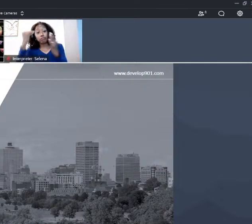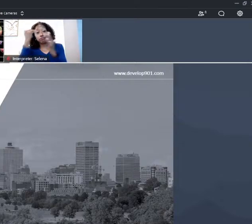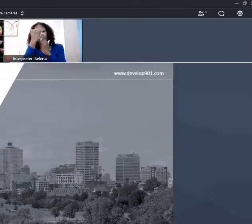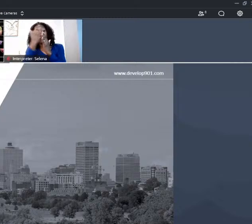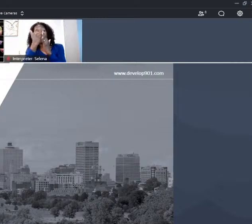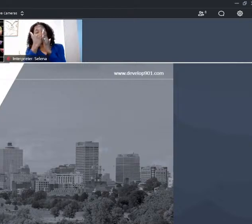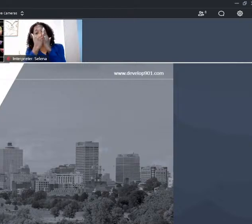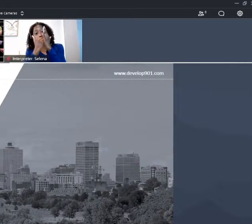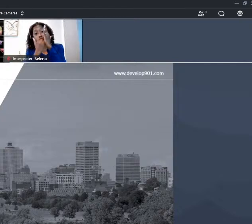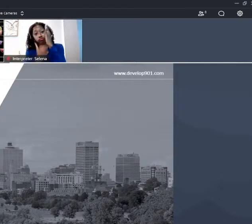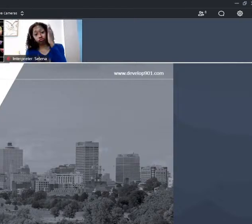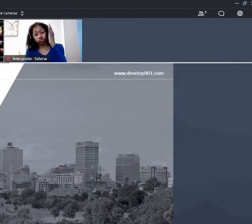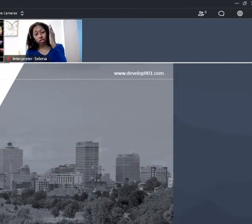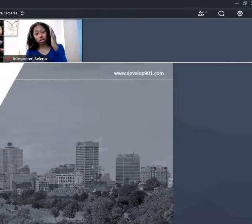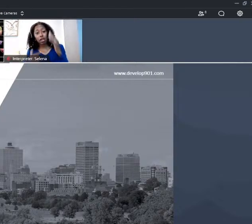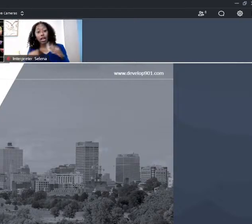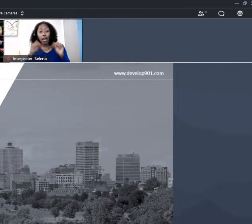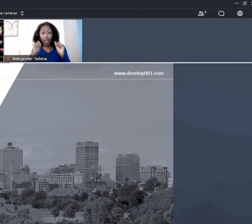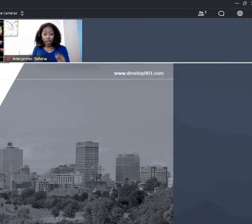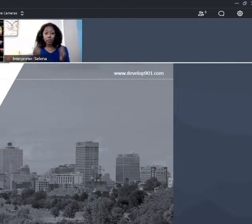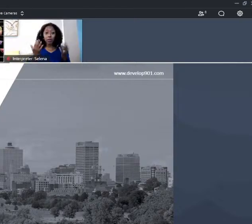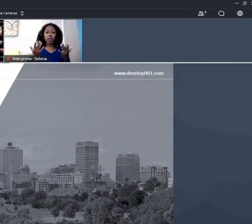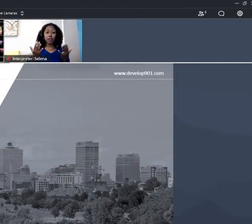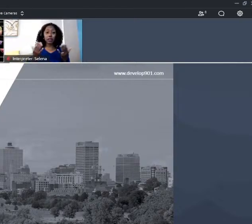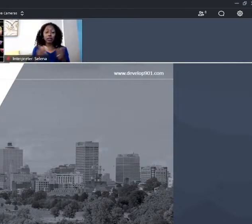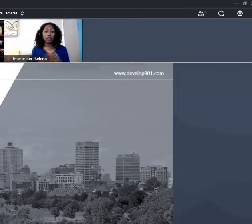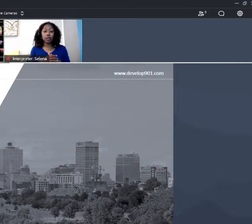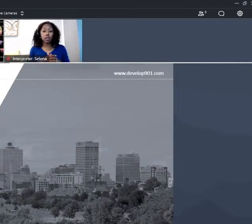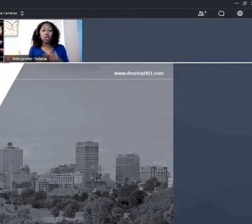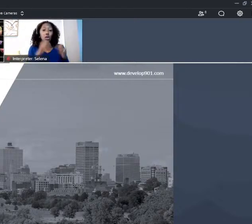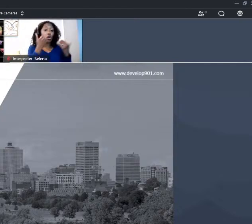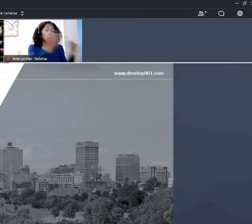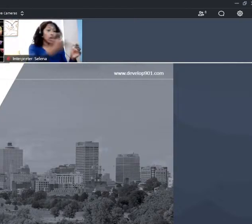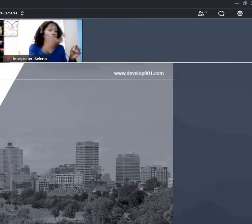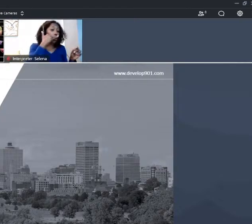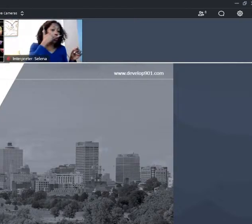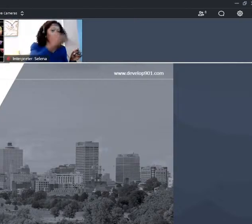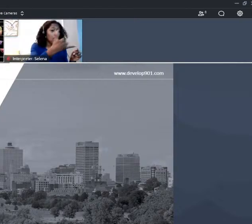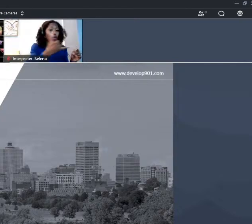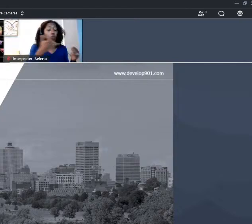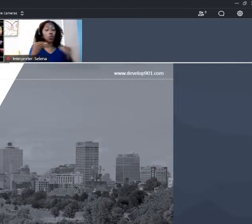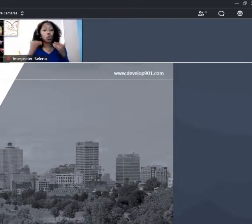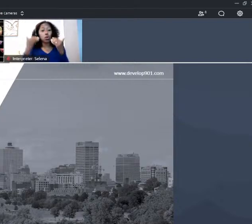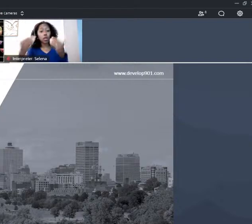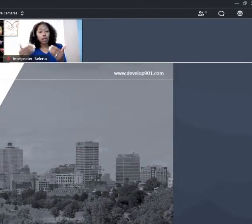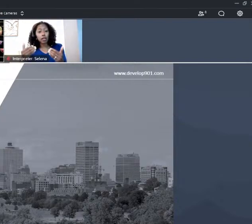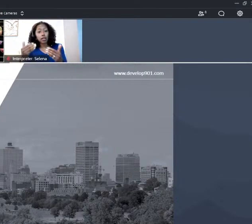of us. I can wait. Go ahead and make your phone call. We'll move on to the next item.